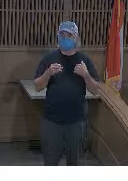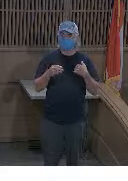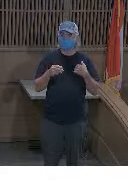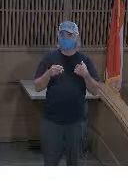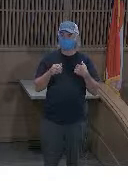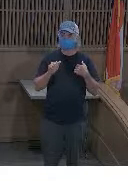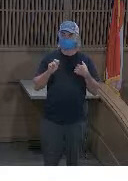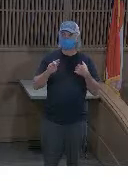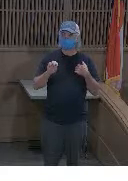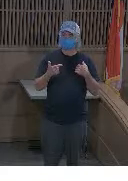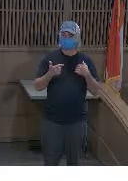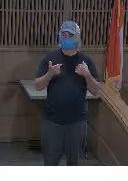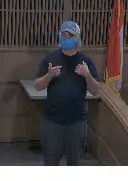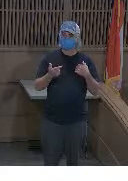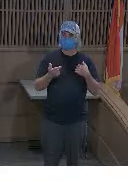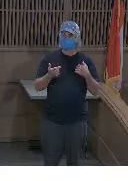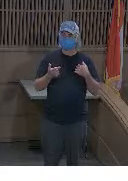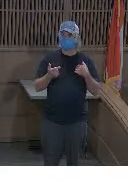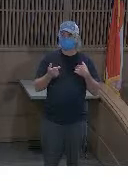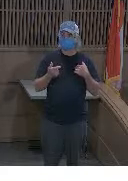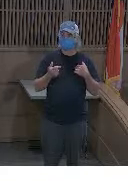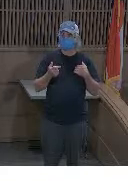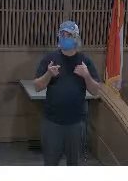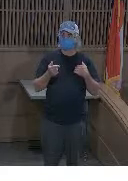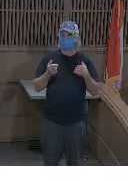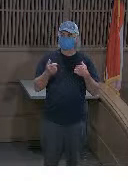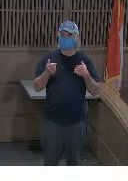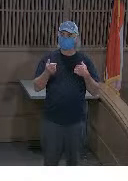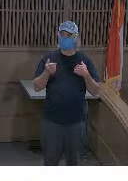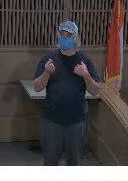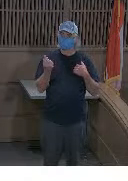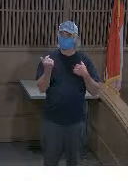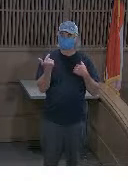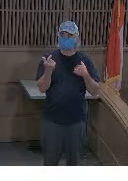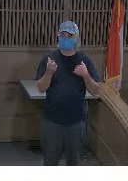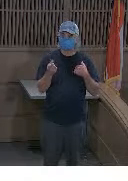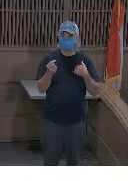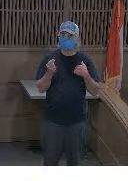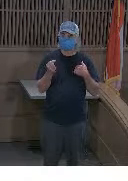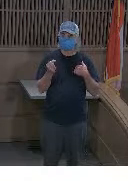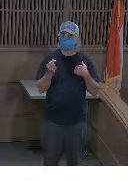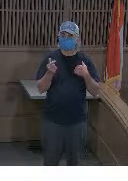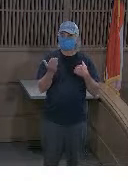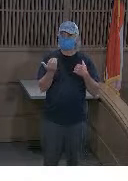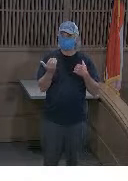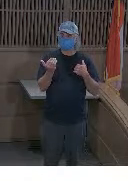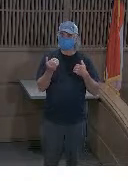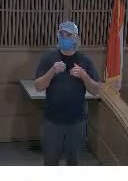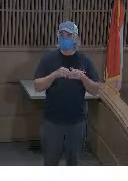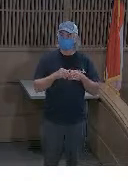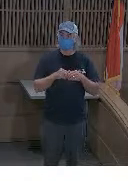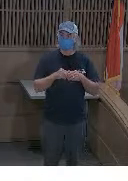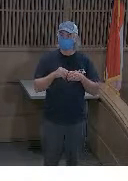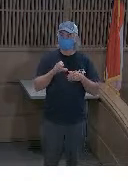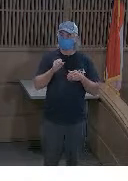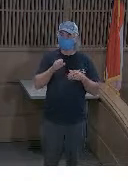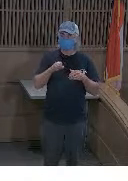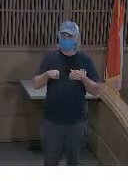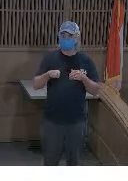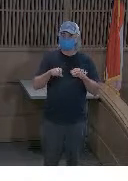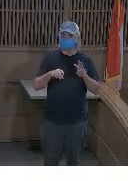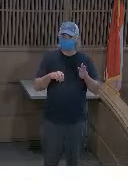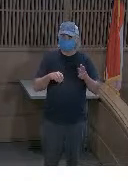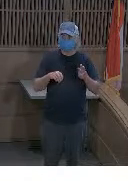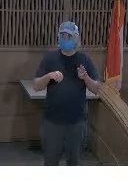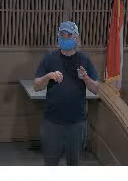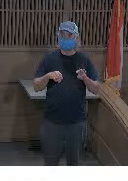That's probably during the 4th of July, start picking back up. August, we have 15. Then September, we dropped down to 6. October, we dropped down